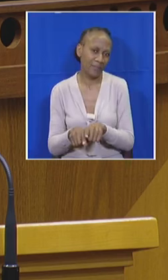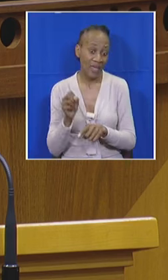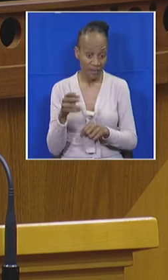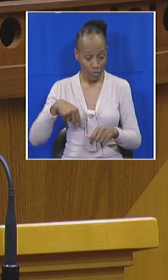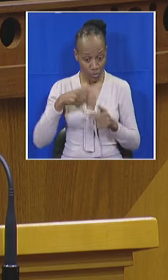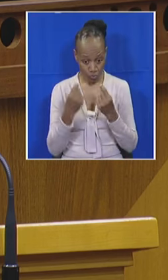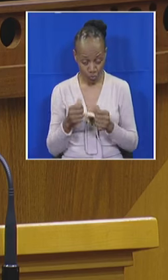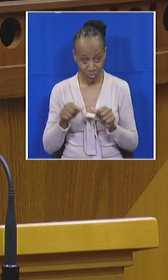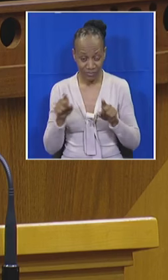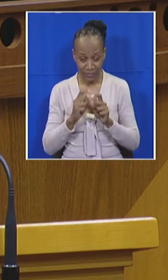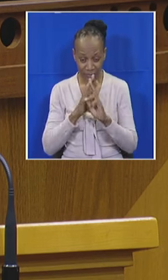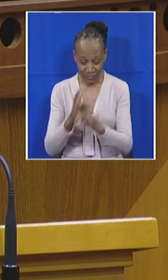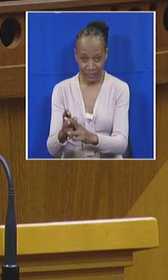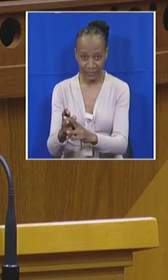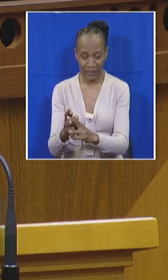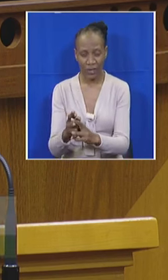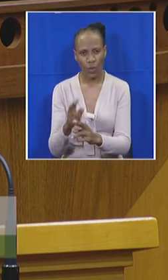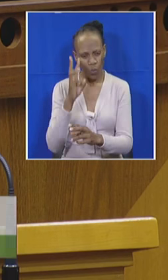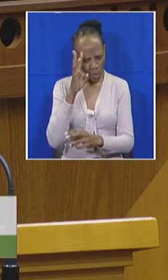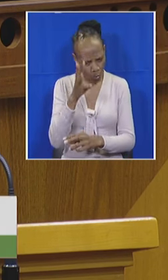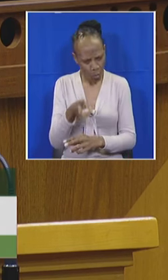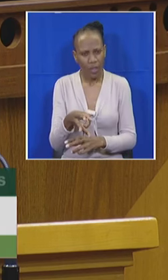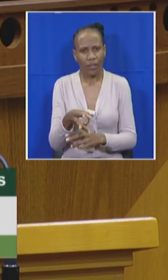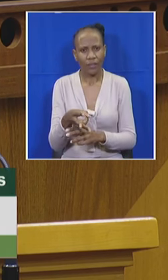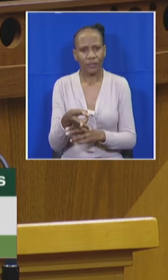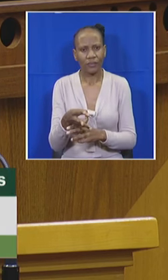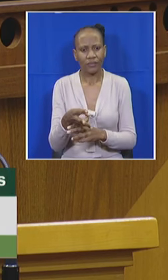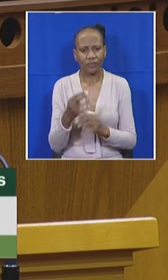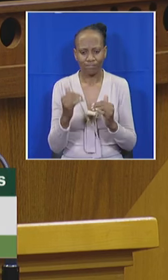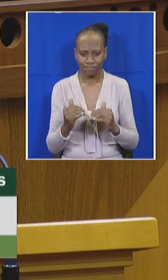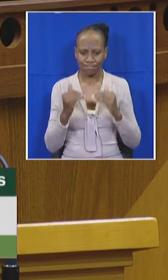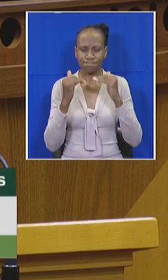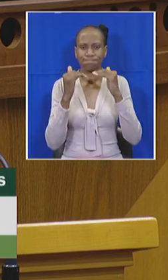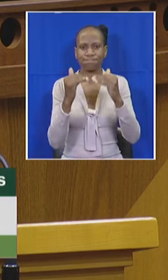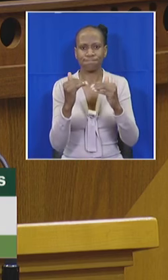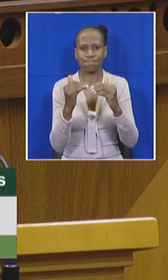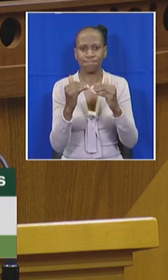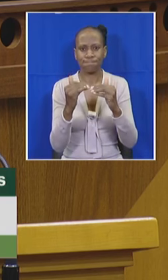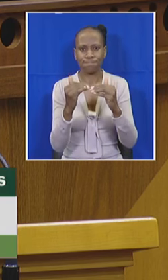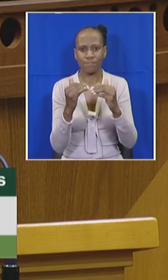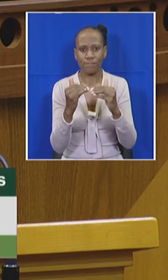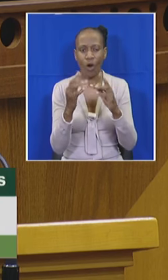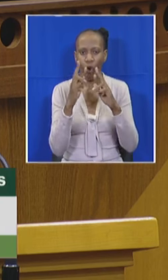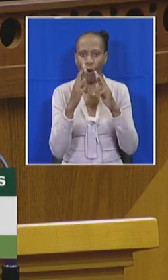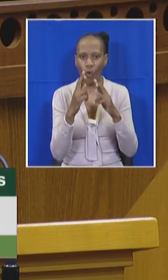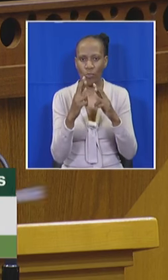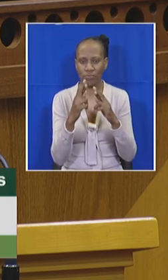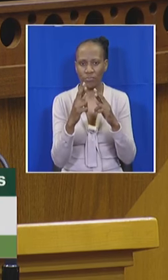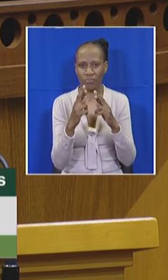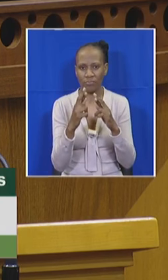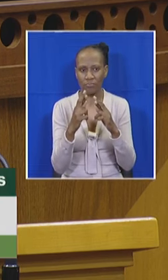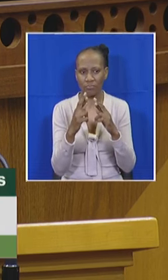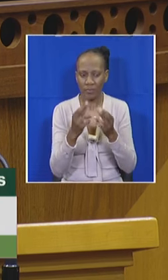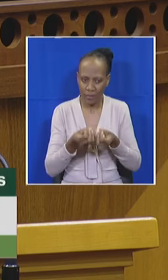the dignity of this important house and give hope to